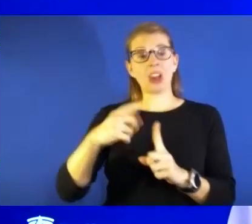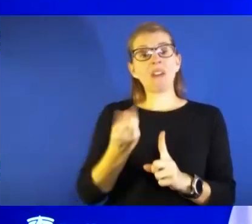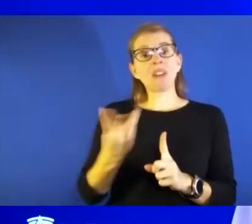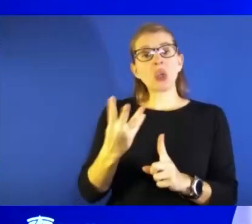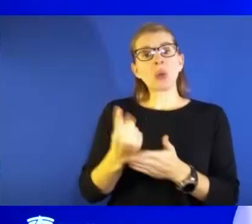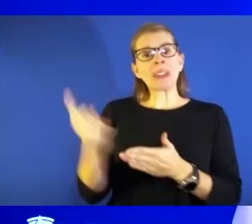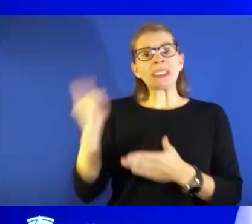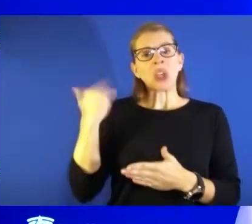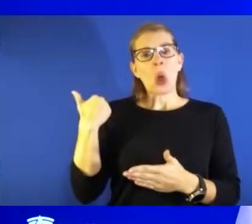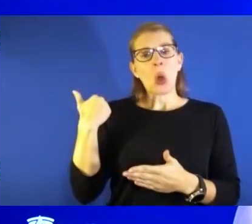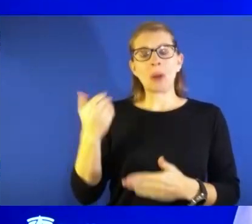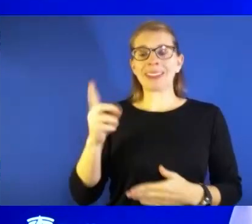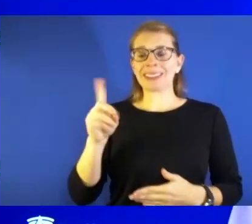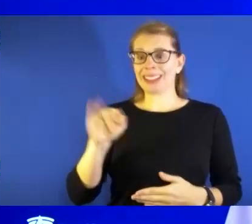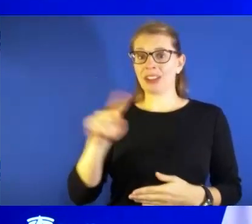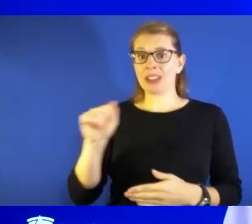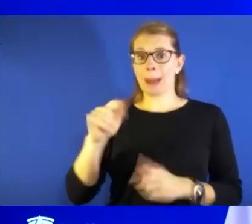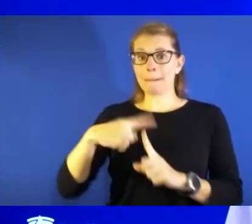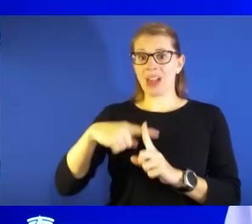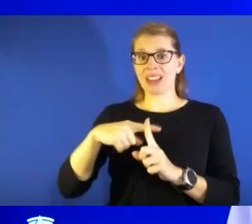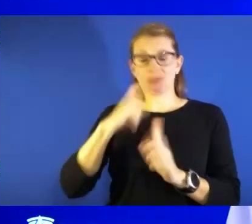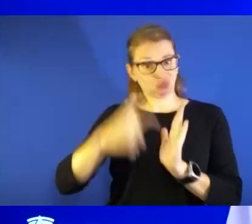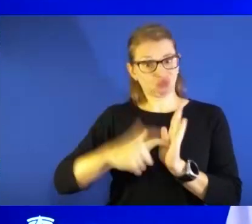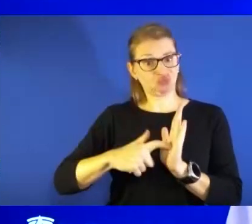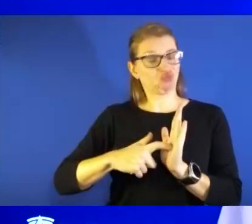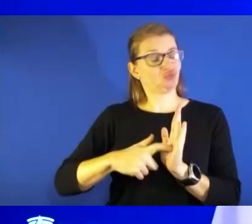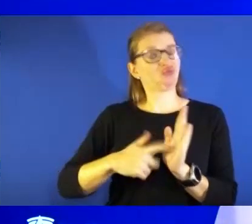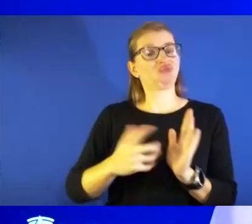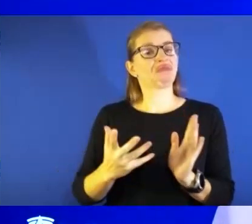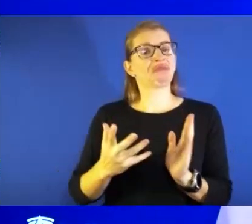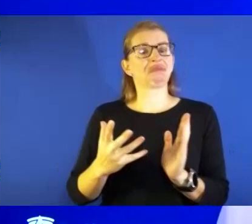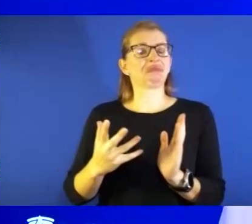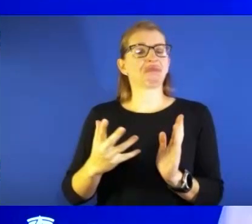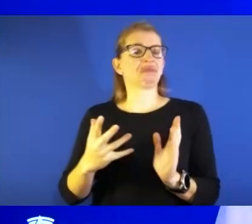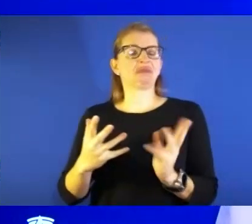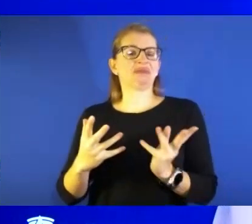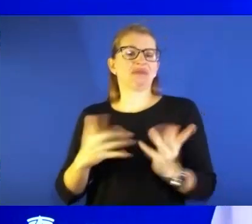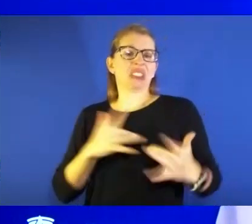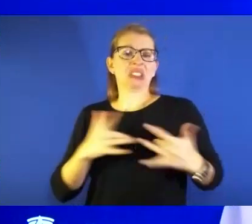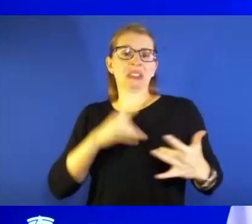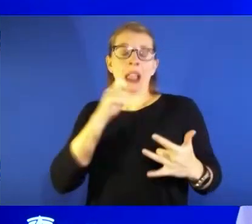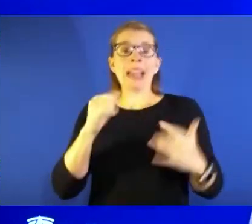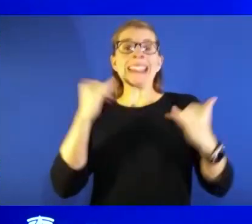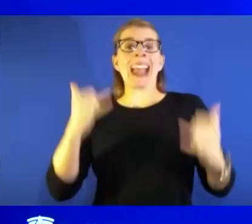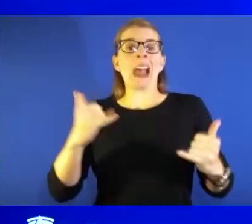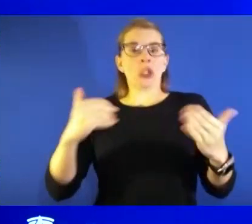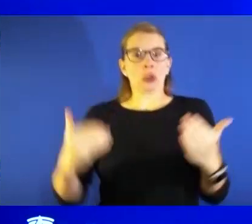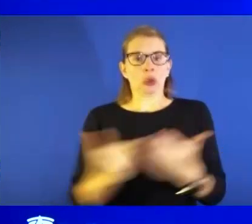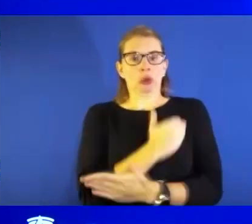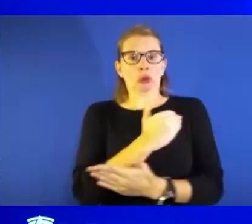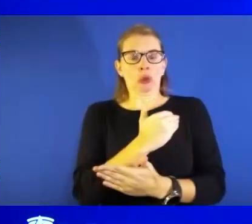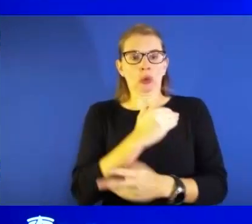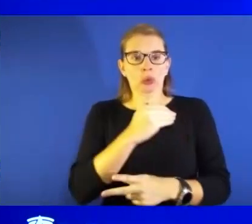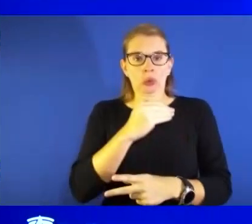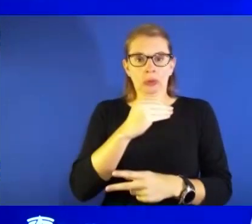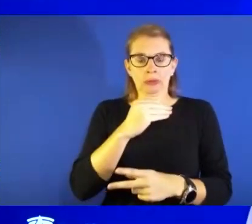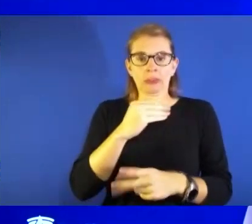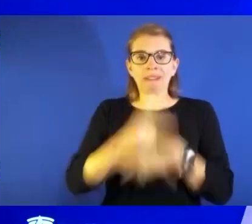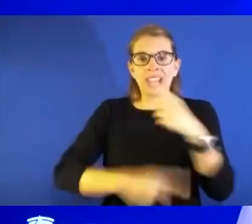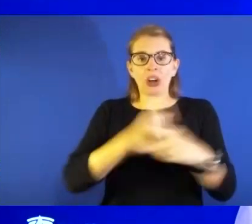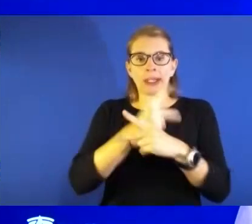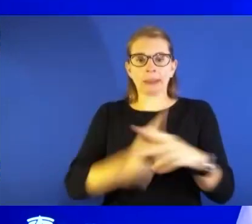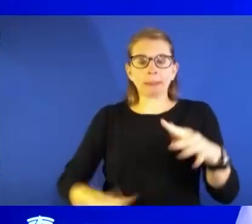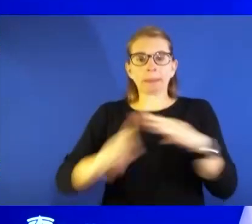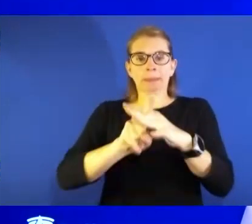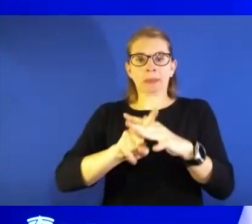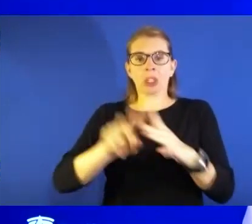identified. Obviously that had never took really too much hold. Now there is a new variant in the UK that has been identified that has